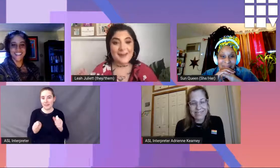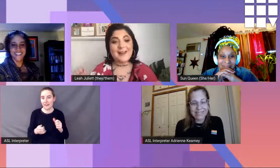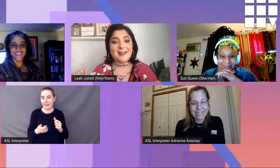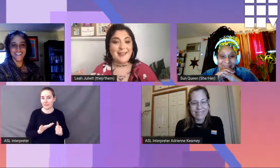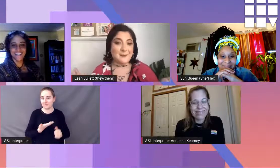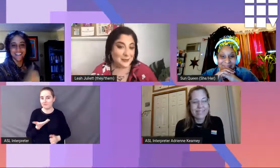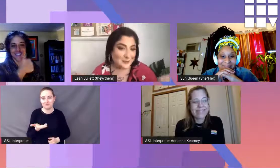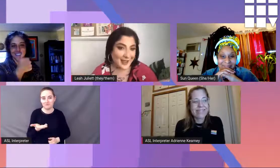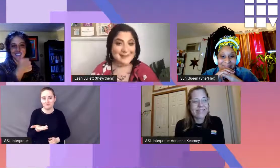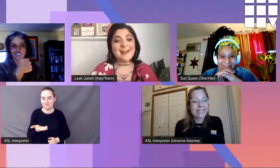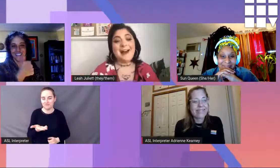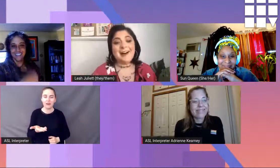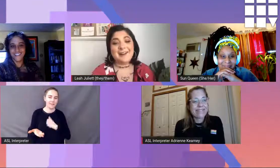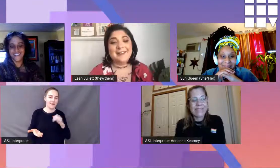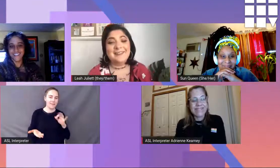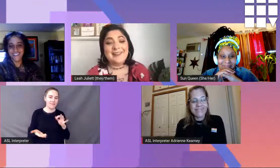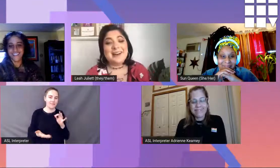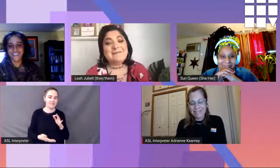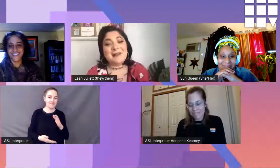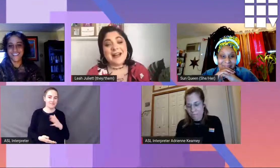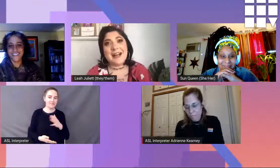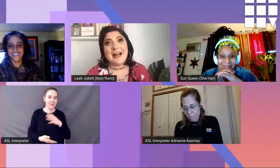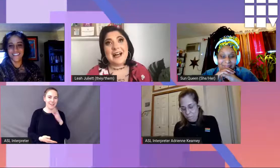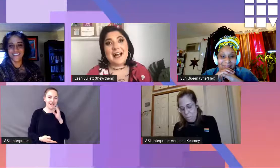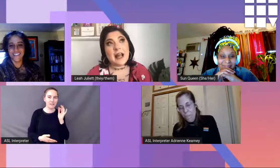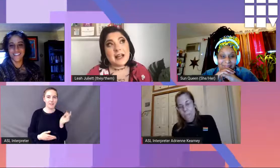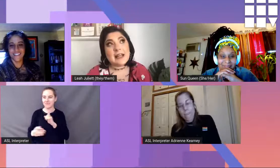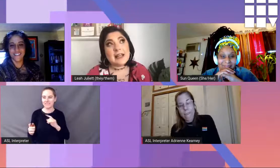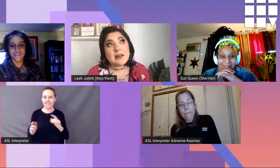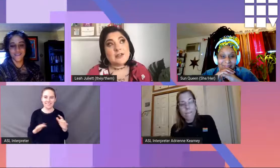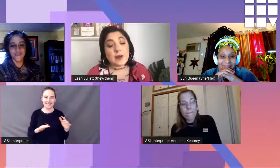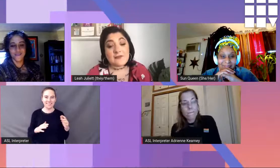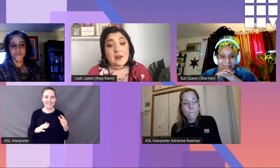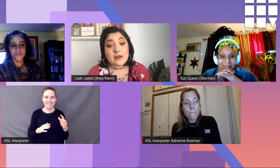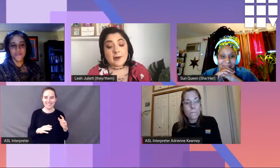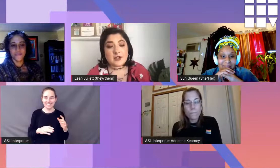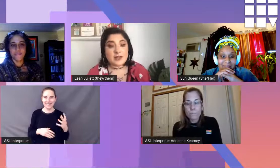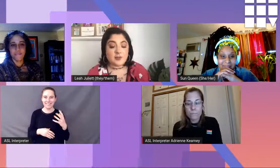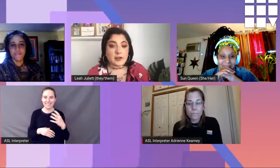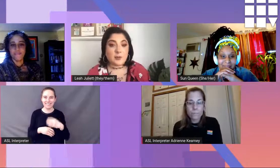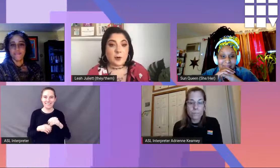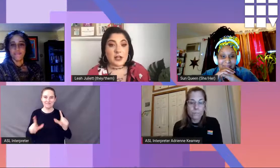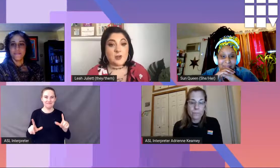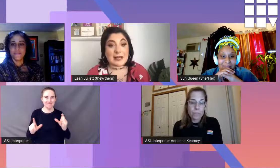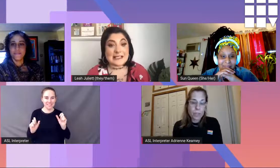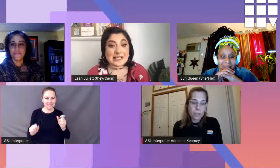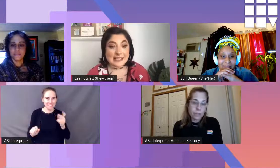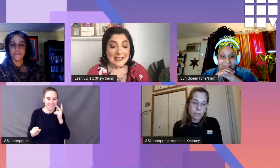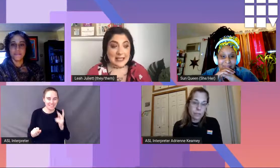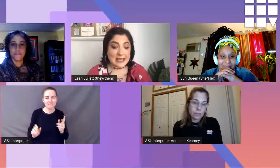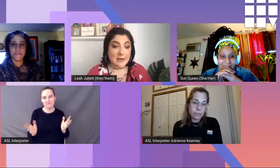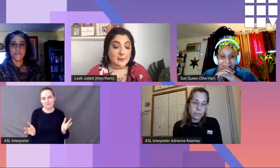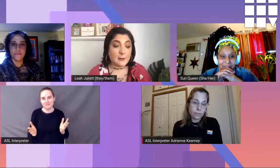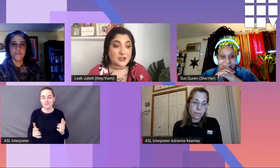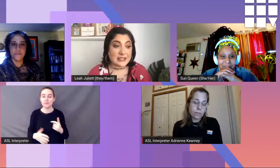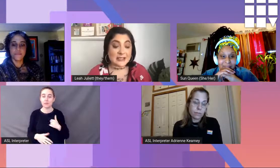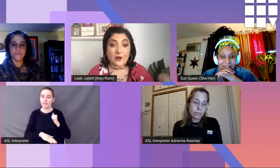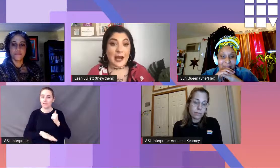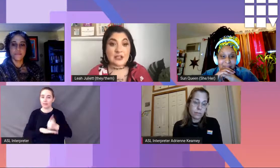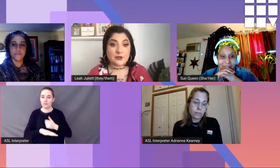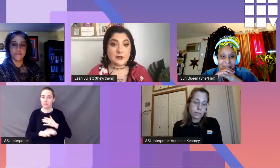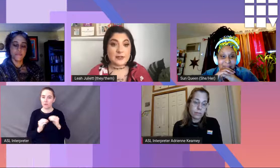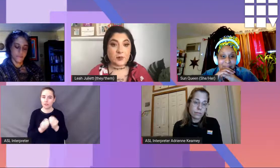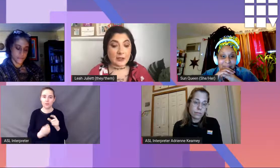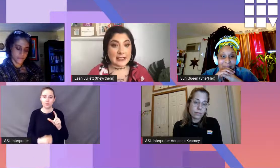frame. They will do that. But I founded Marching Against Revenge Porn in 2016, and we were just